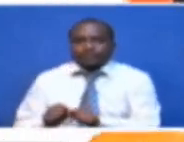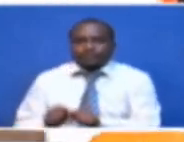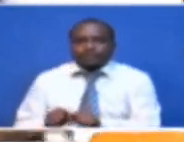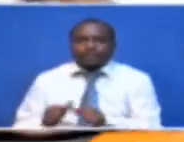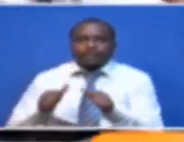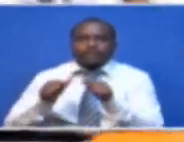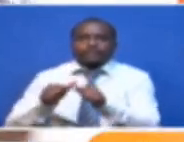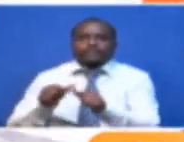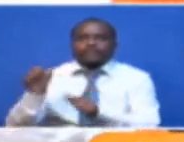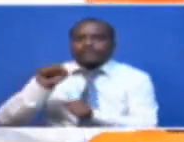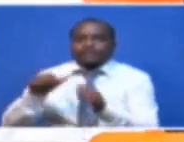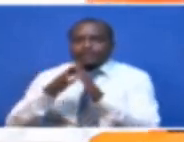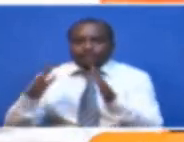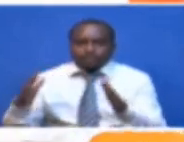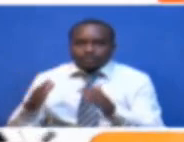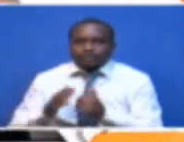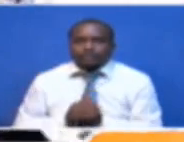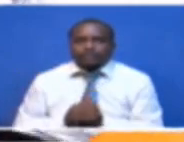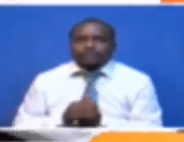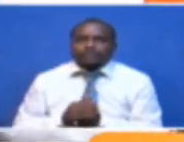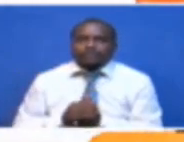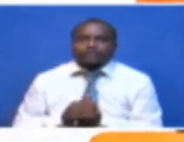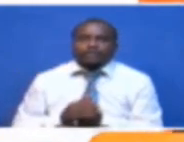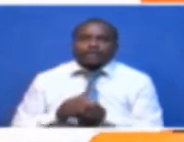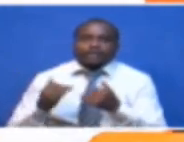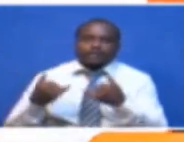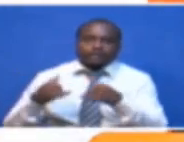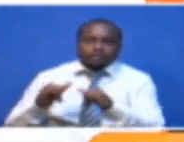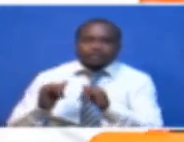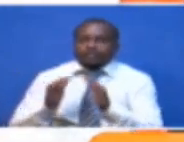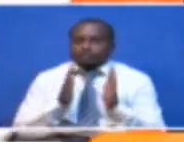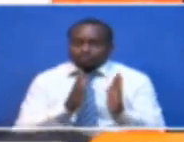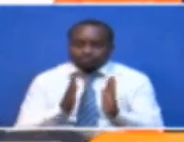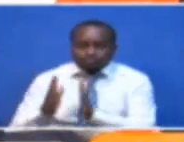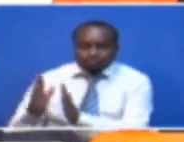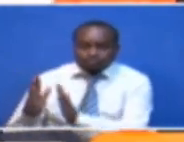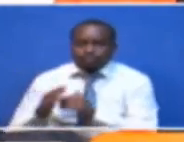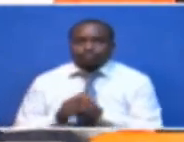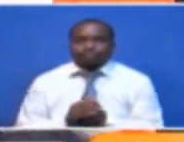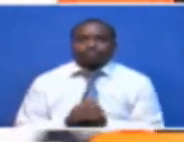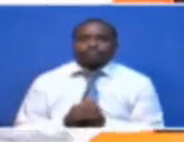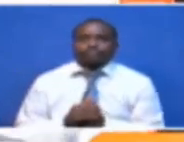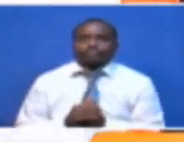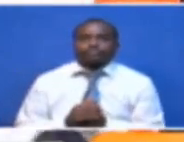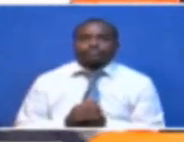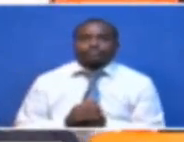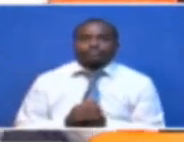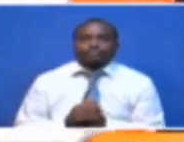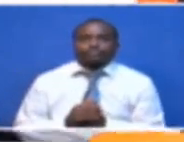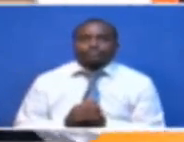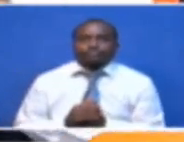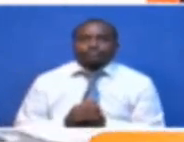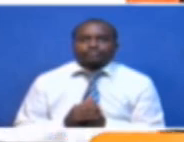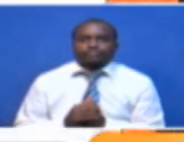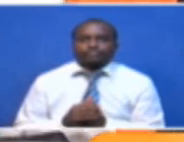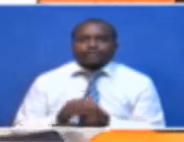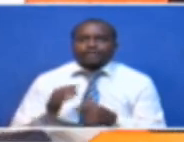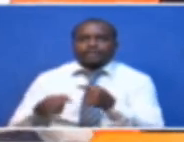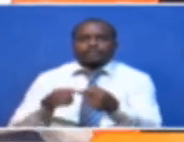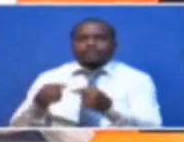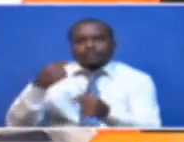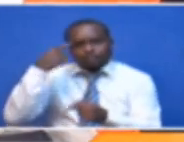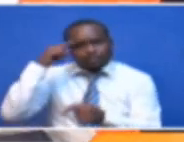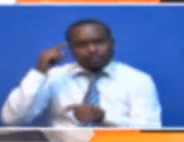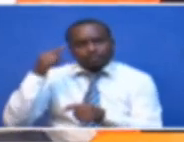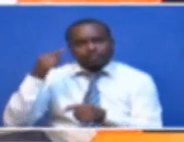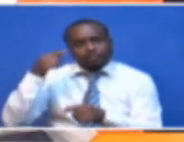House. And obviously he's trying to settle in. Yes. And let's fast forward because of time, obviously.